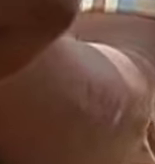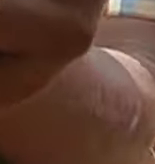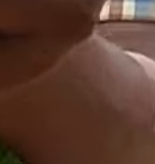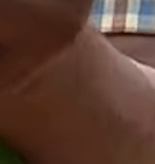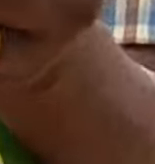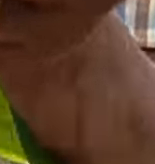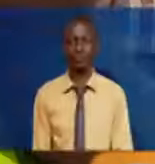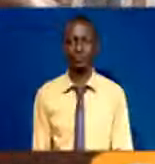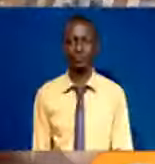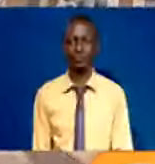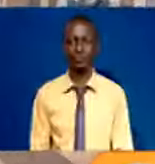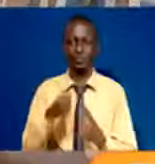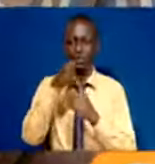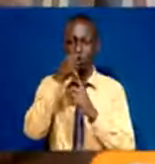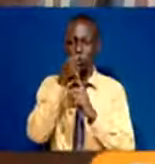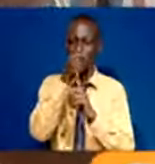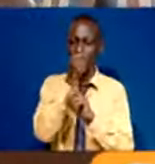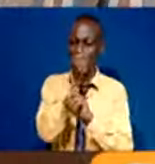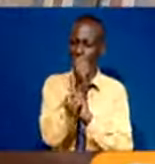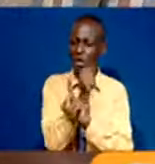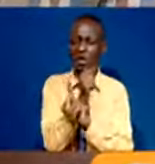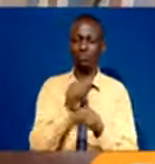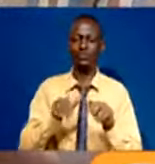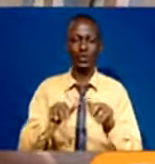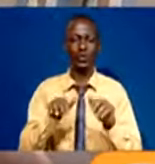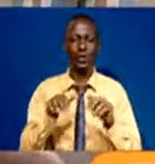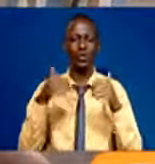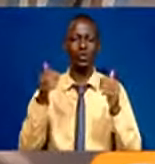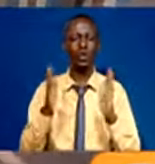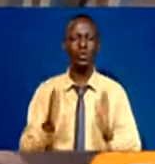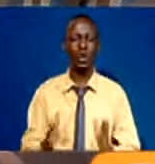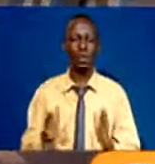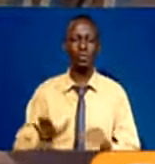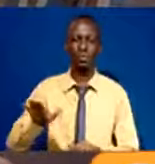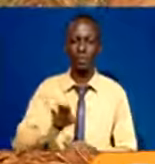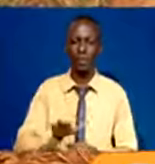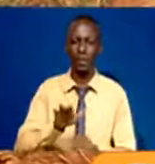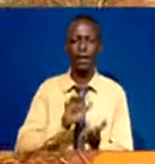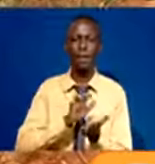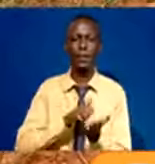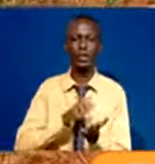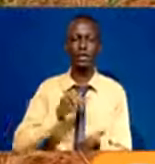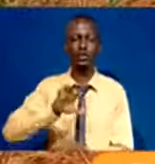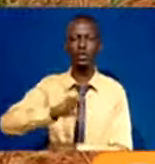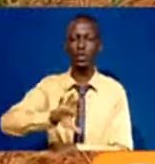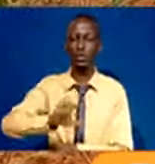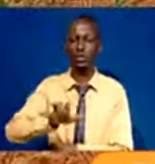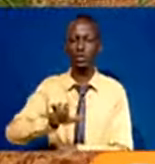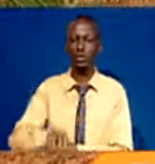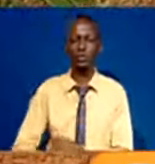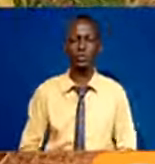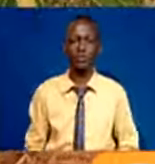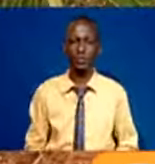A bumper harvest awaits Joseph Mutota at his farm in Maikua village at Kitangaini location